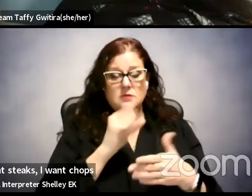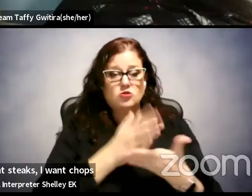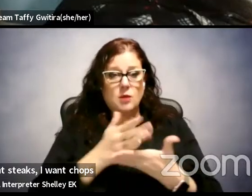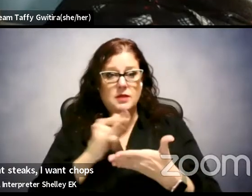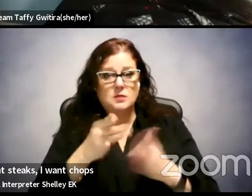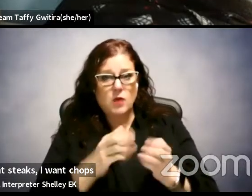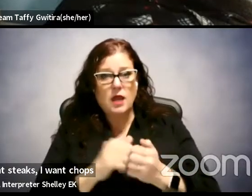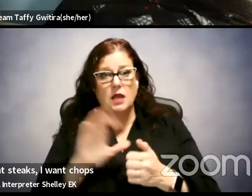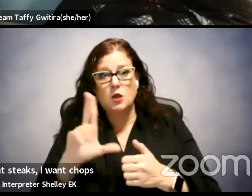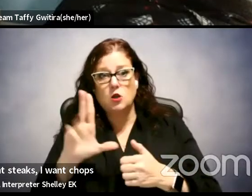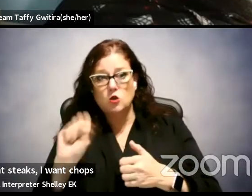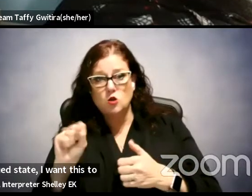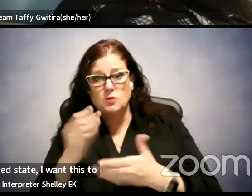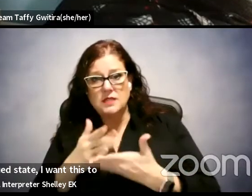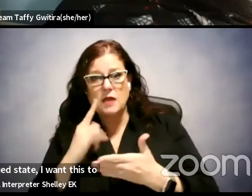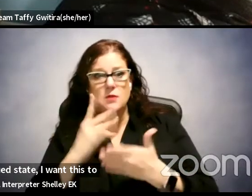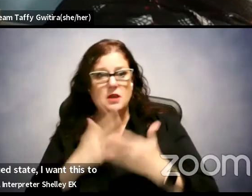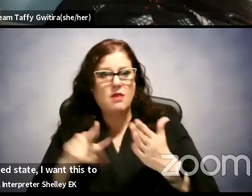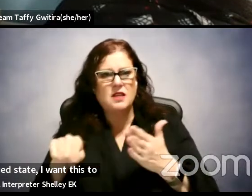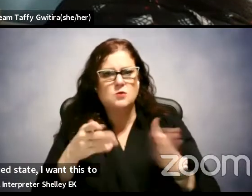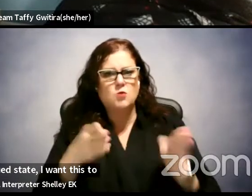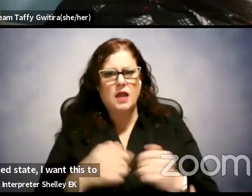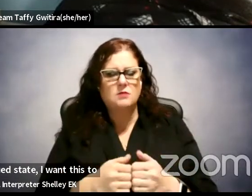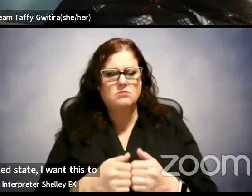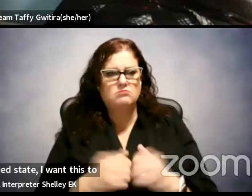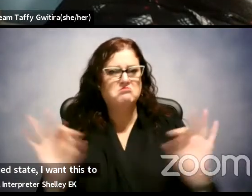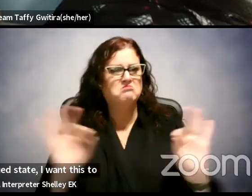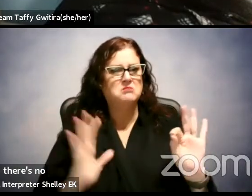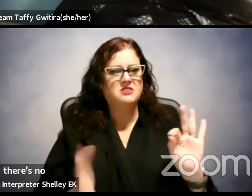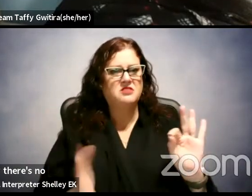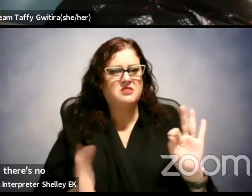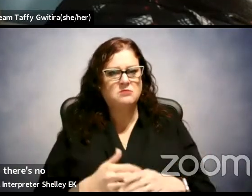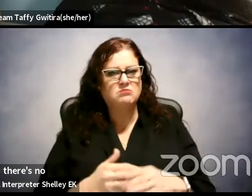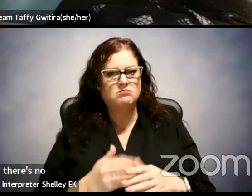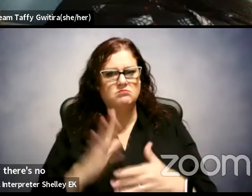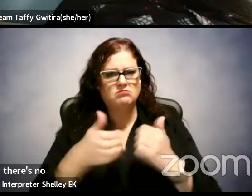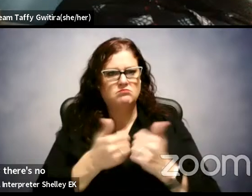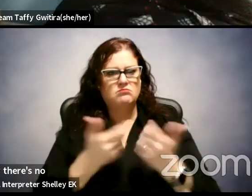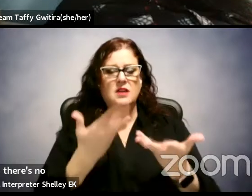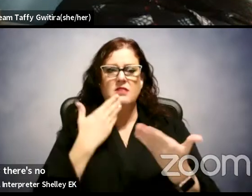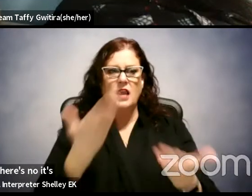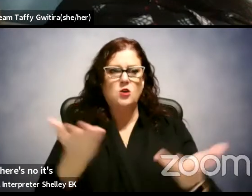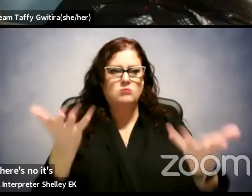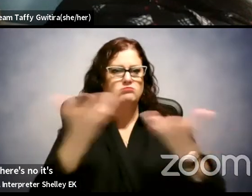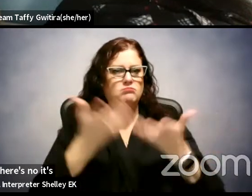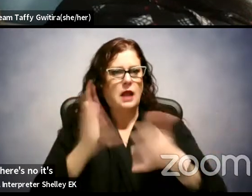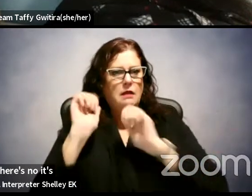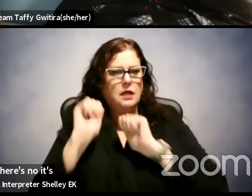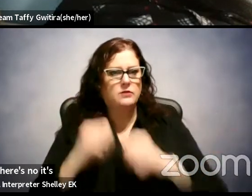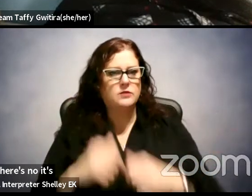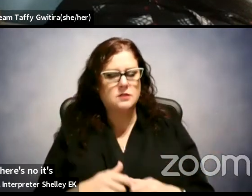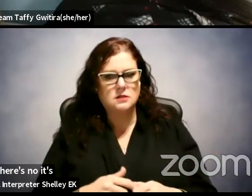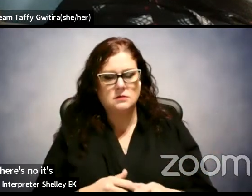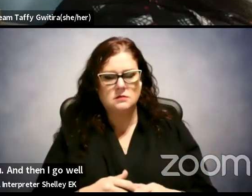cube steak. I want this to be cut up this way. And it's fine. It's all done. Thank you. And then I go.